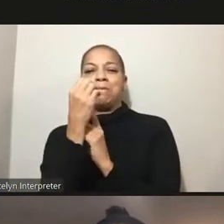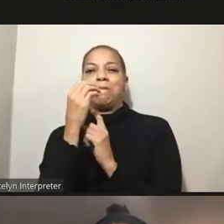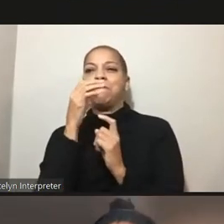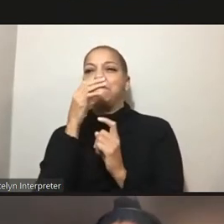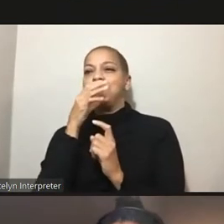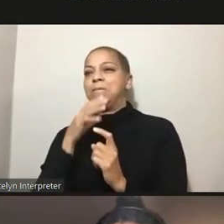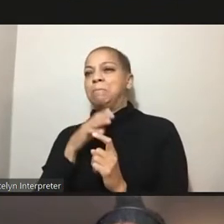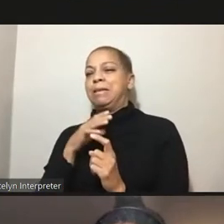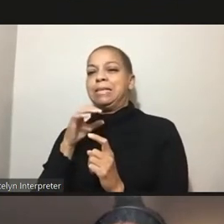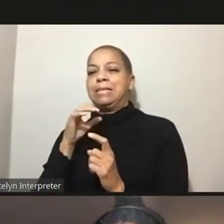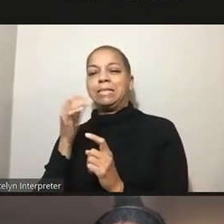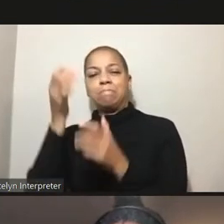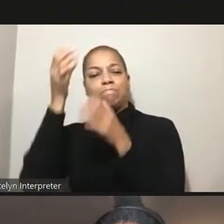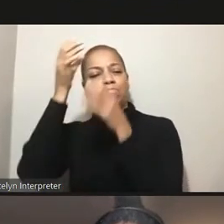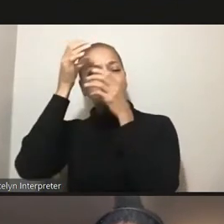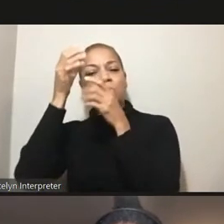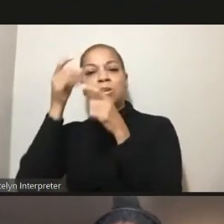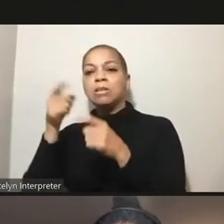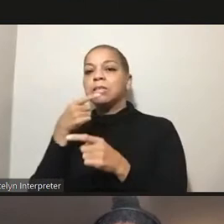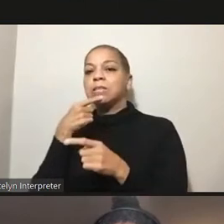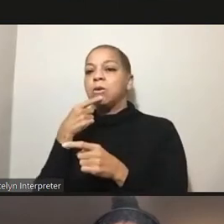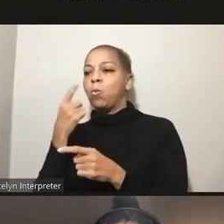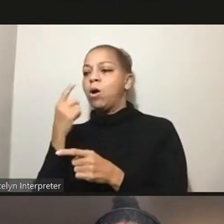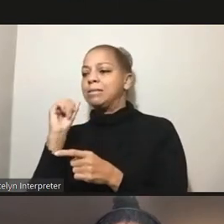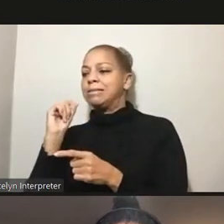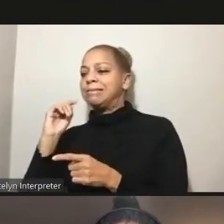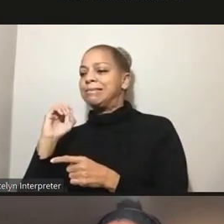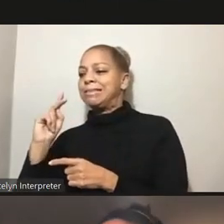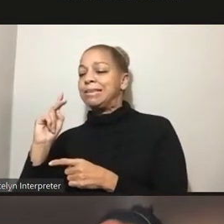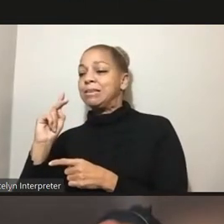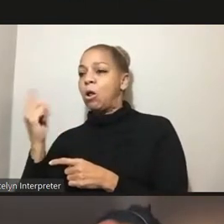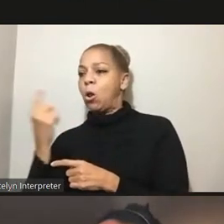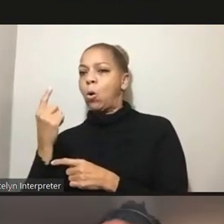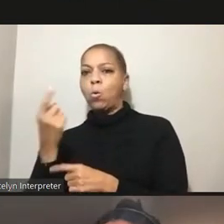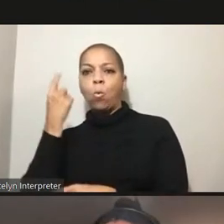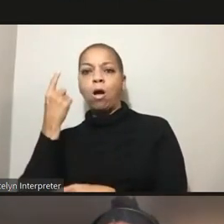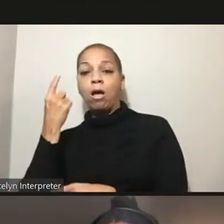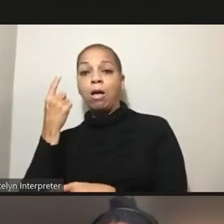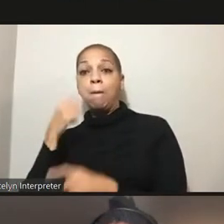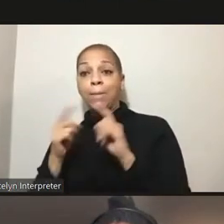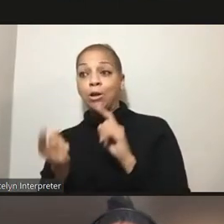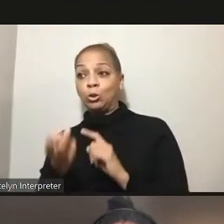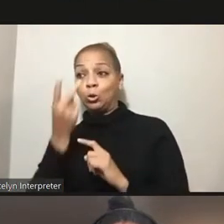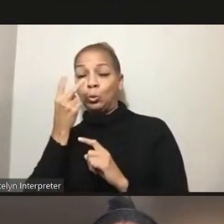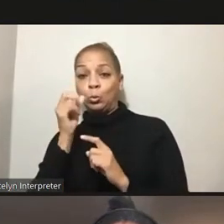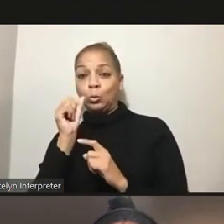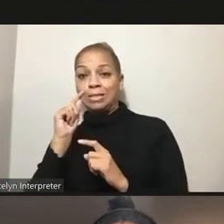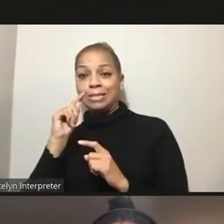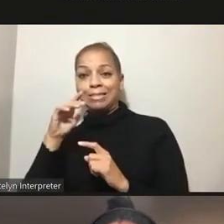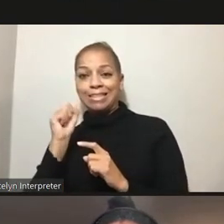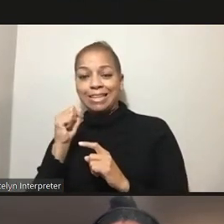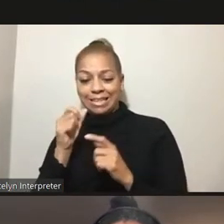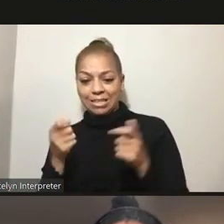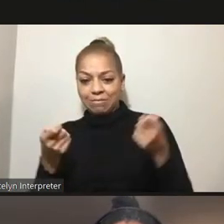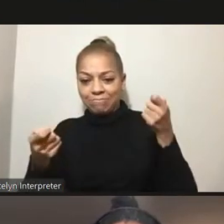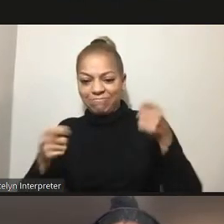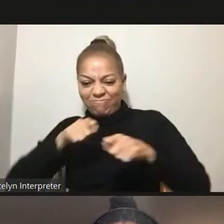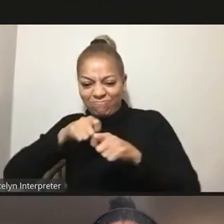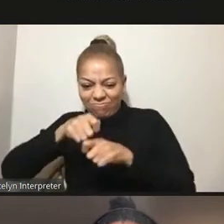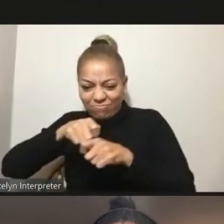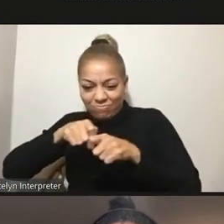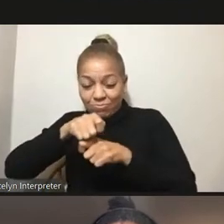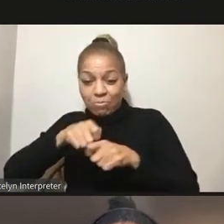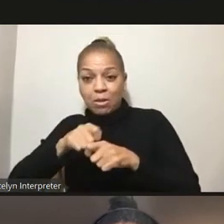like, one stick alone is just a stick. You rub two sticks together, you get heat and light. And